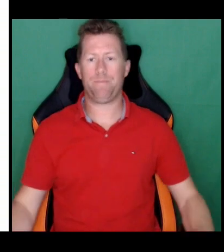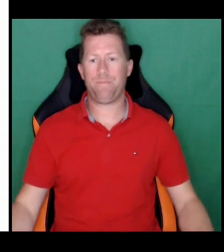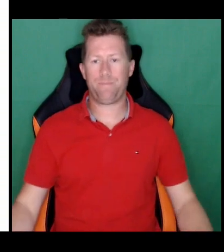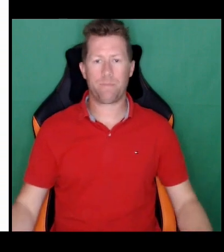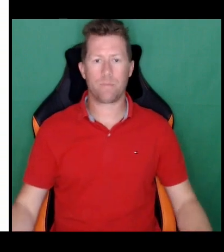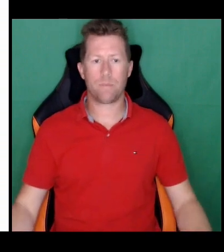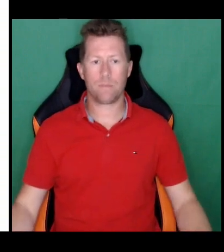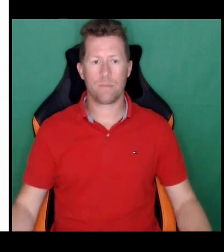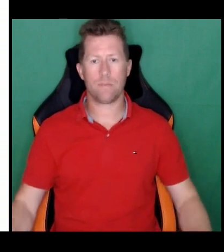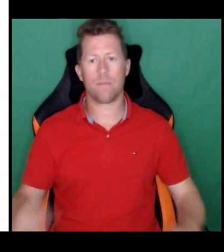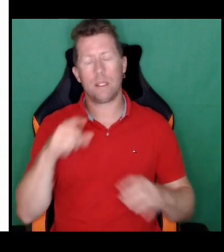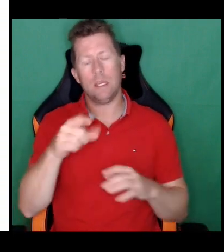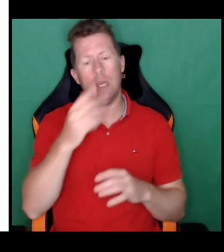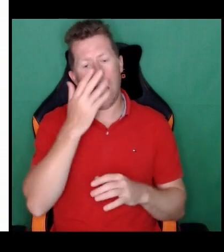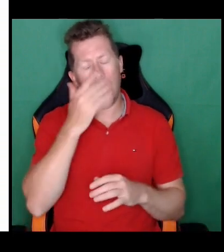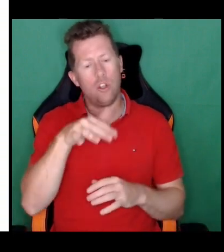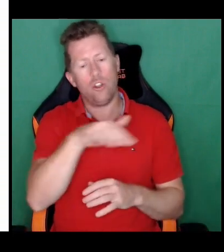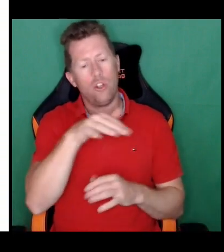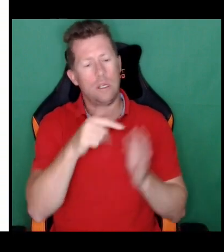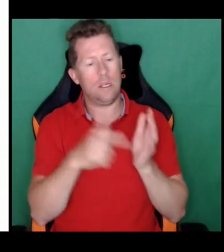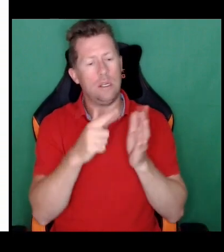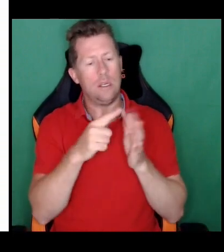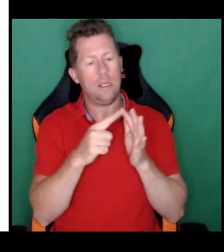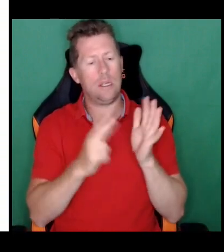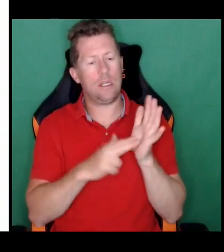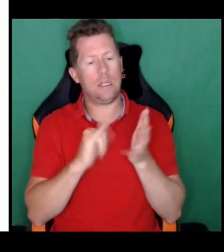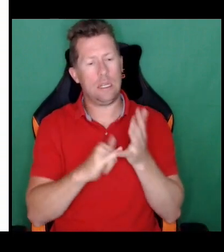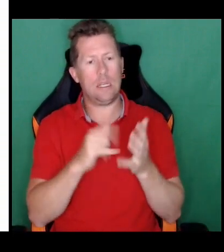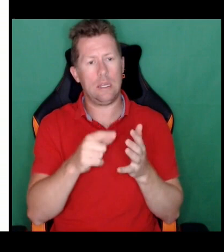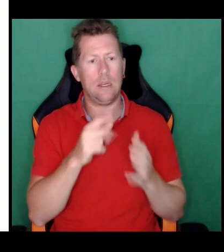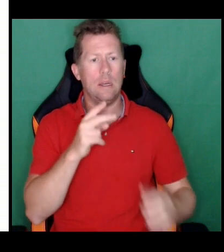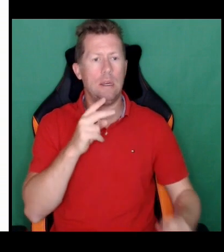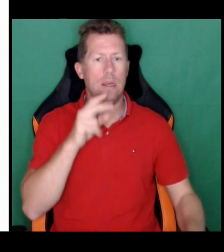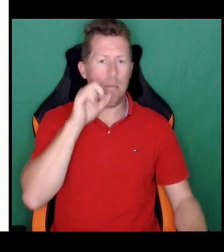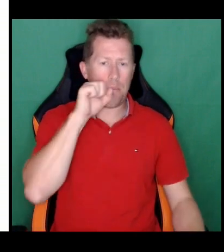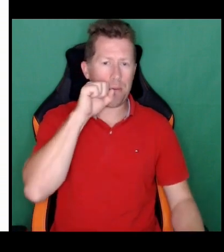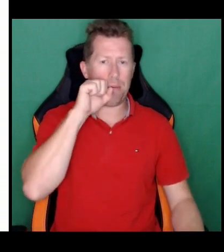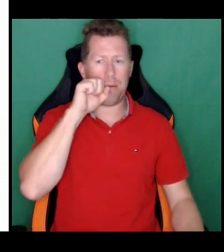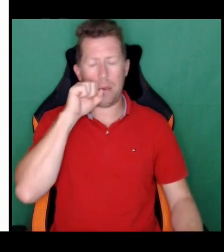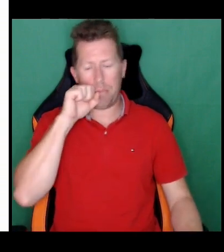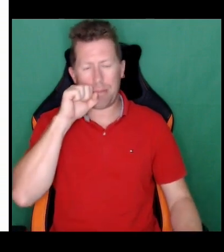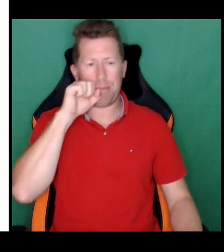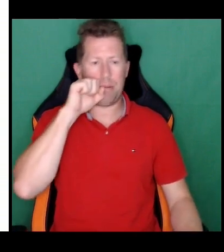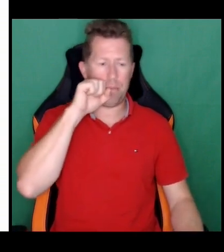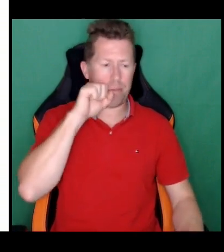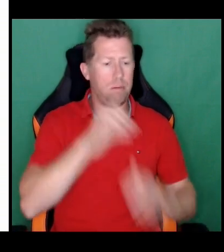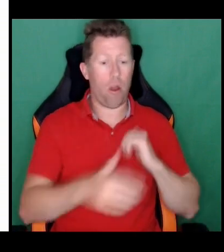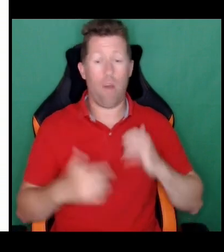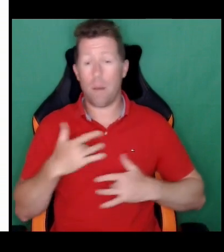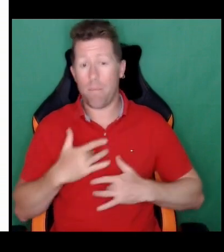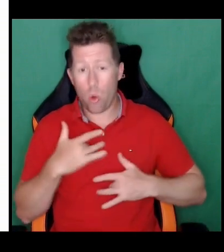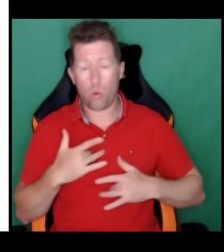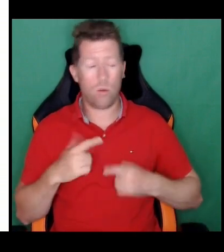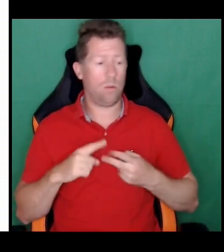So teens in this segment are vaping for a whole raft of reasons around emotional control, for